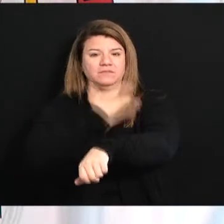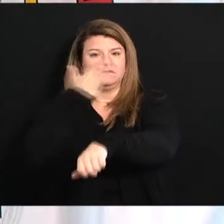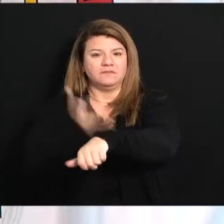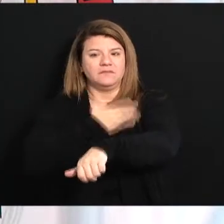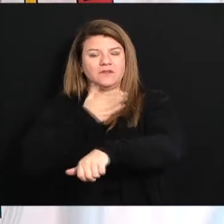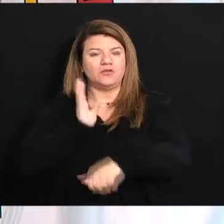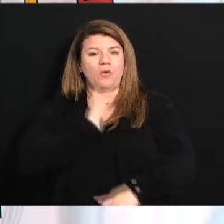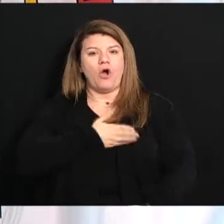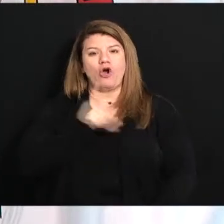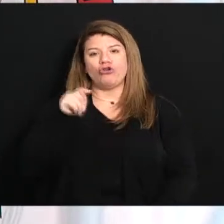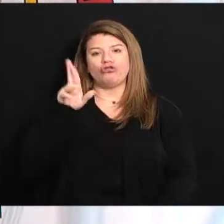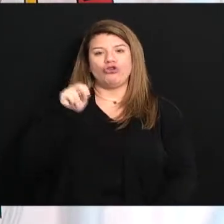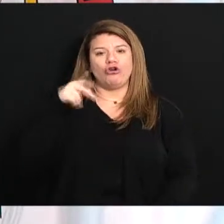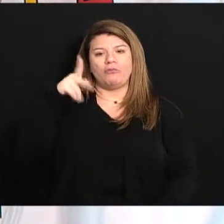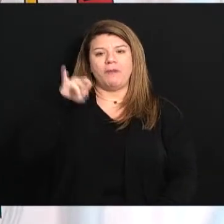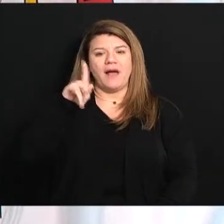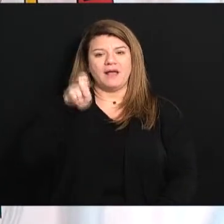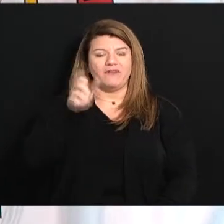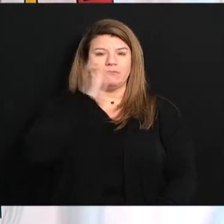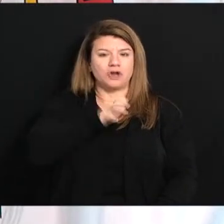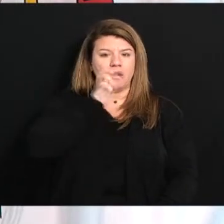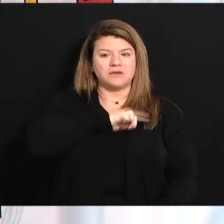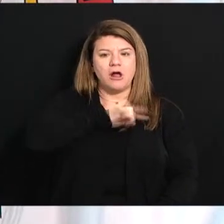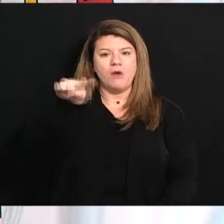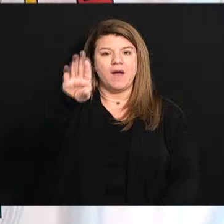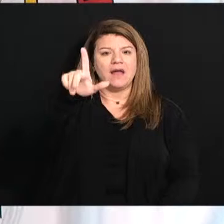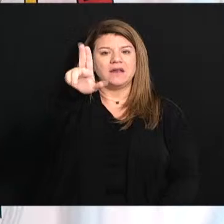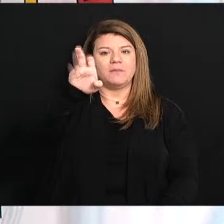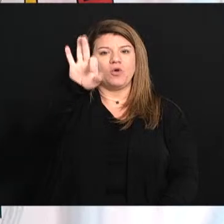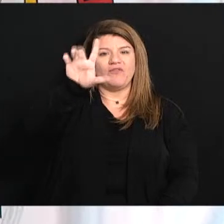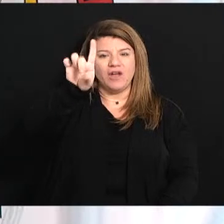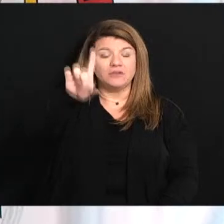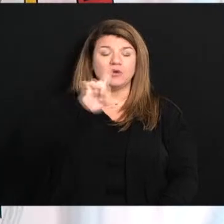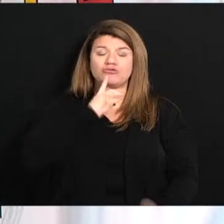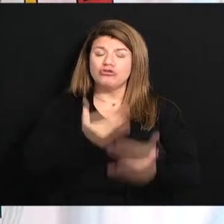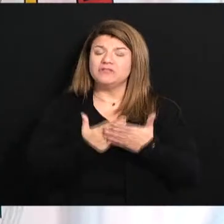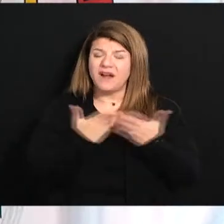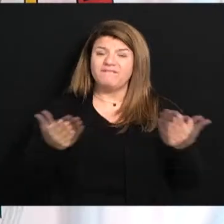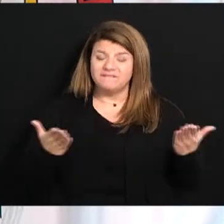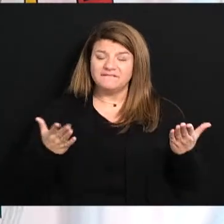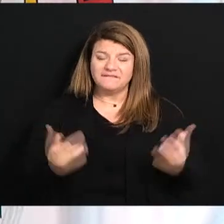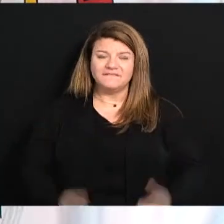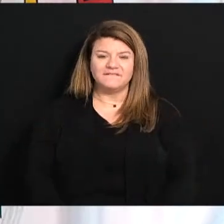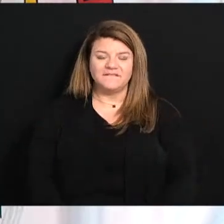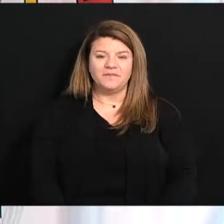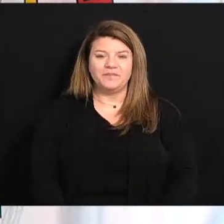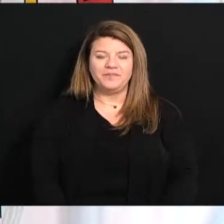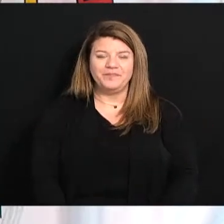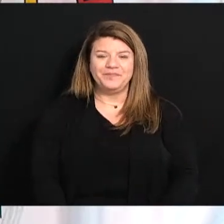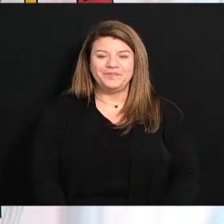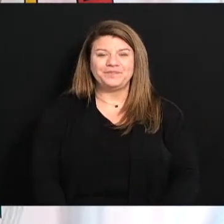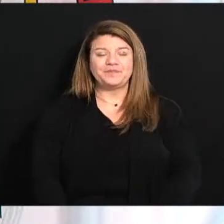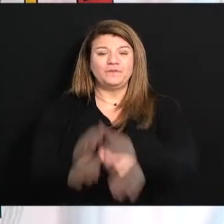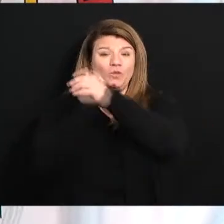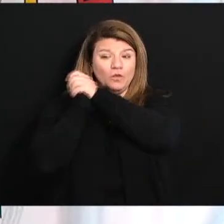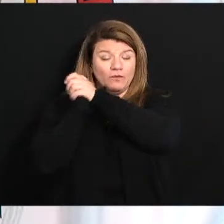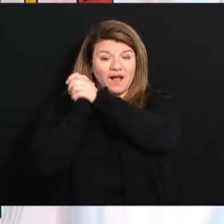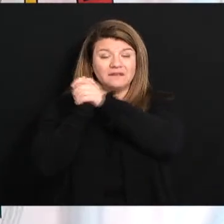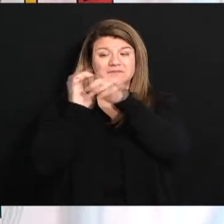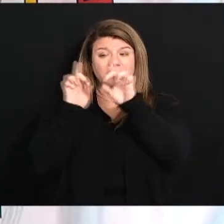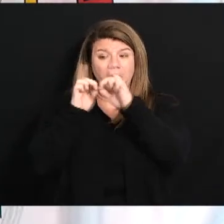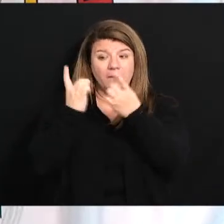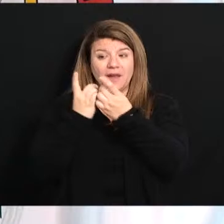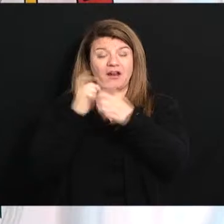to the turnpike from Charleston to Bluefield. And so it's awful good stuff. And we congratulate the Parkways Authority